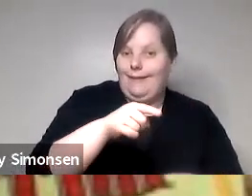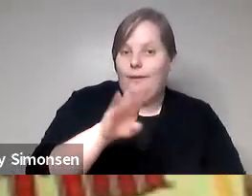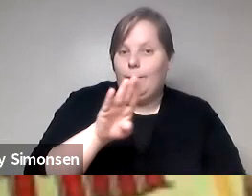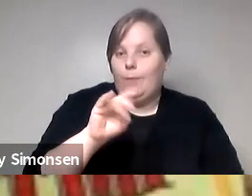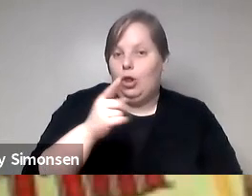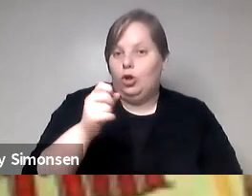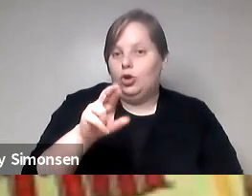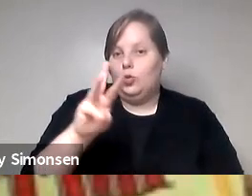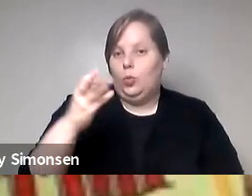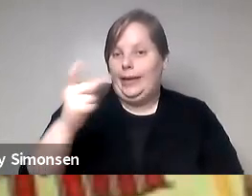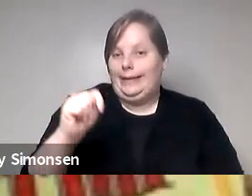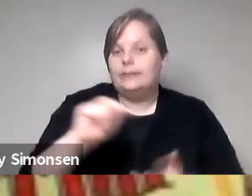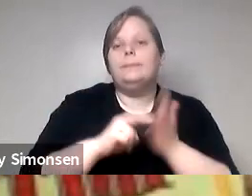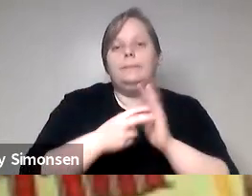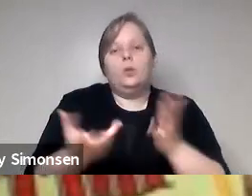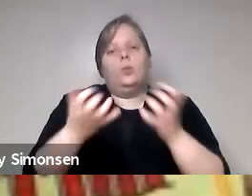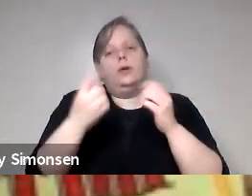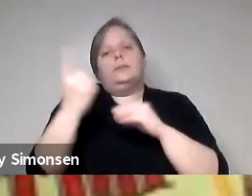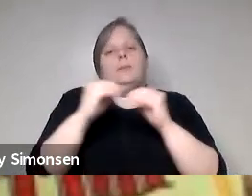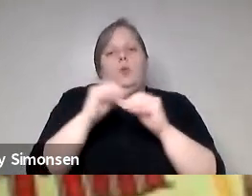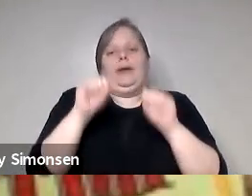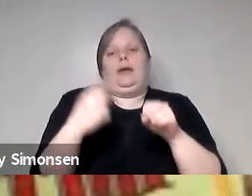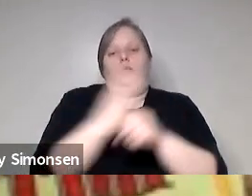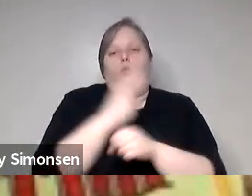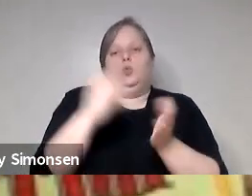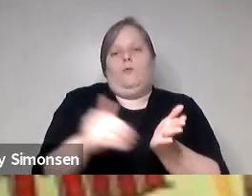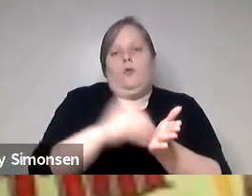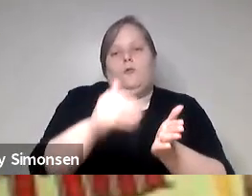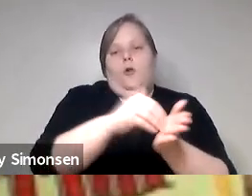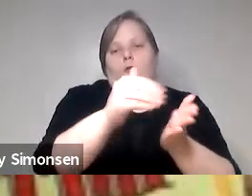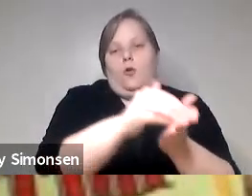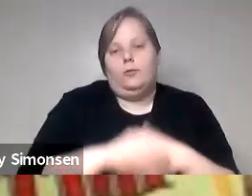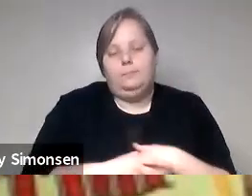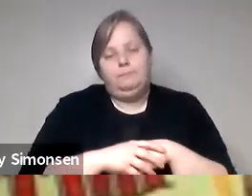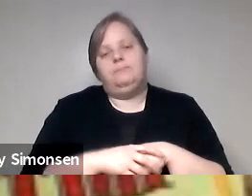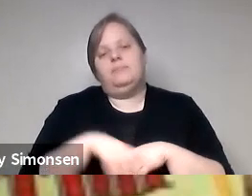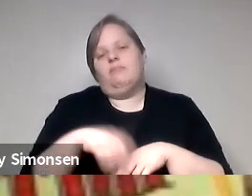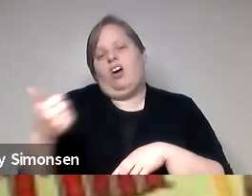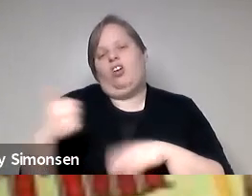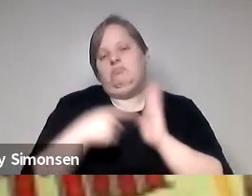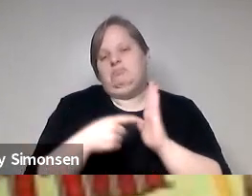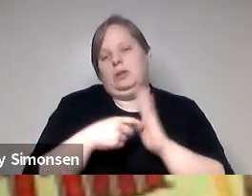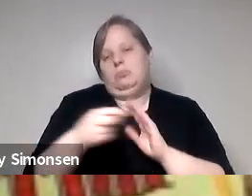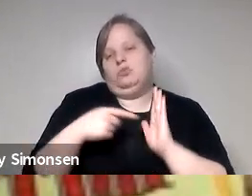I'm going to want something a little bit more reusable in one of the two labels that I showed you there.